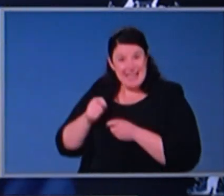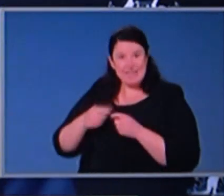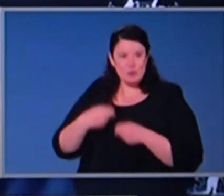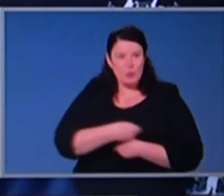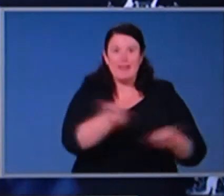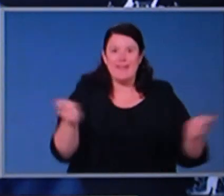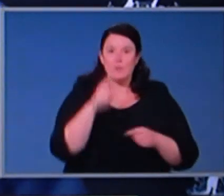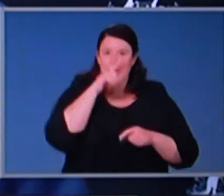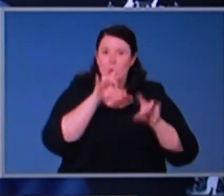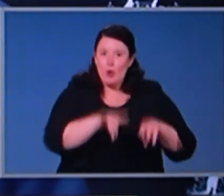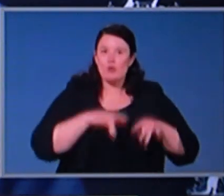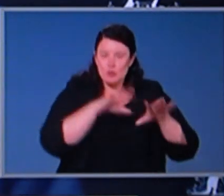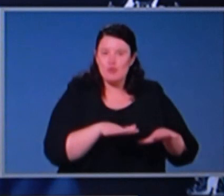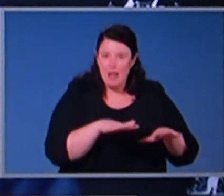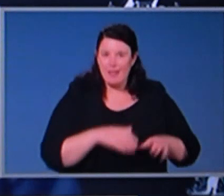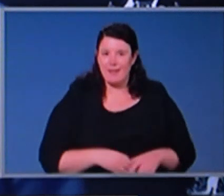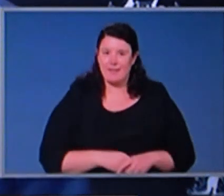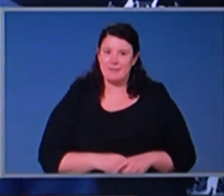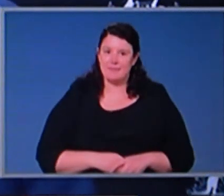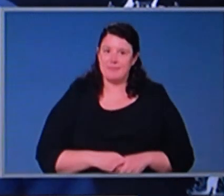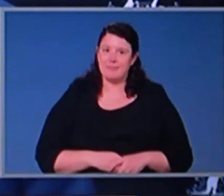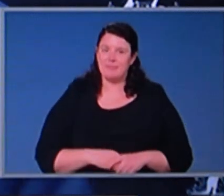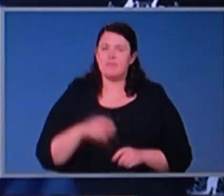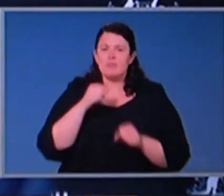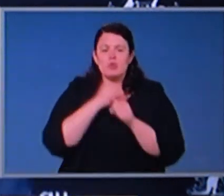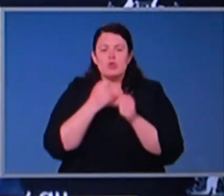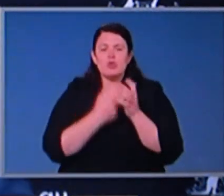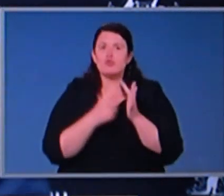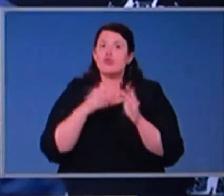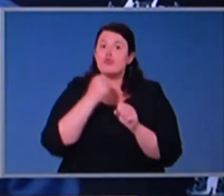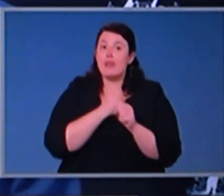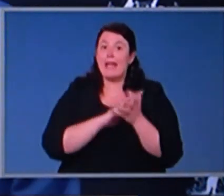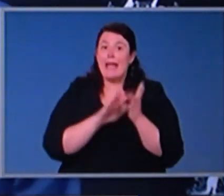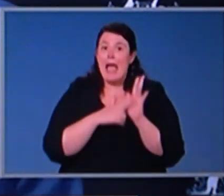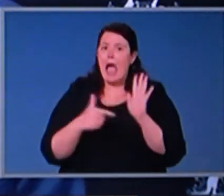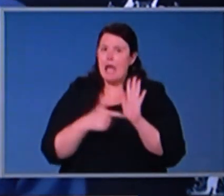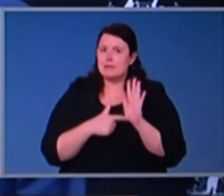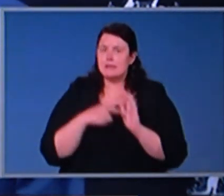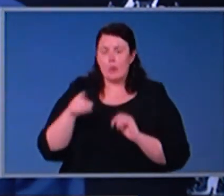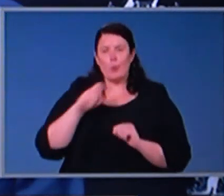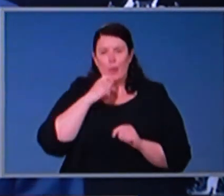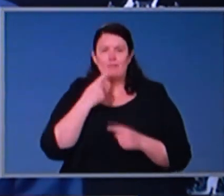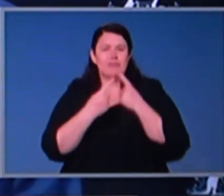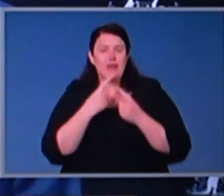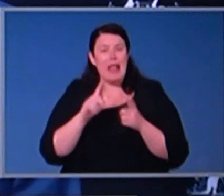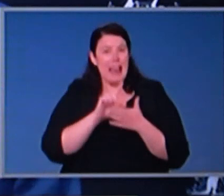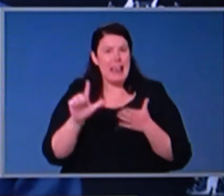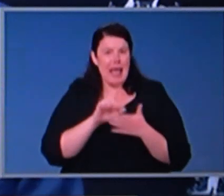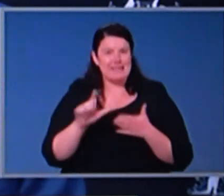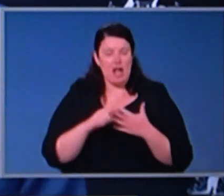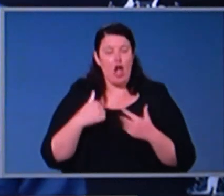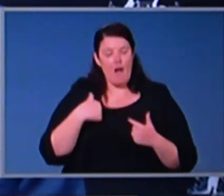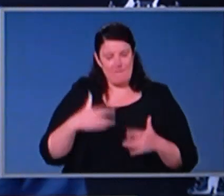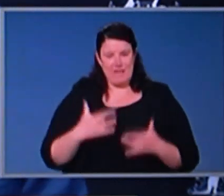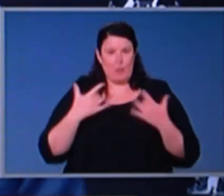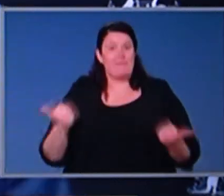in the coming weeks, but I think we are much more confident that we've diversified the supply line of testing, and we